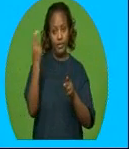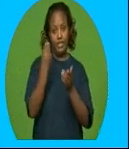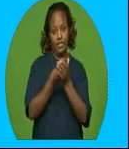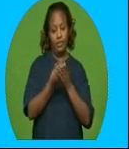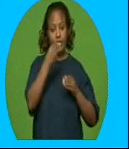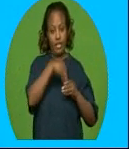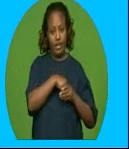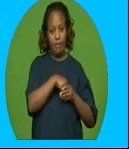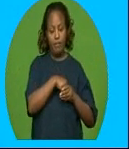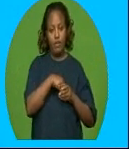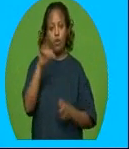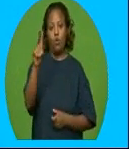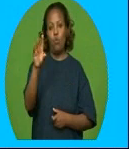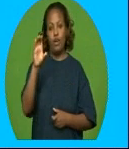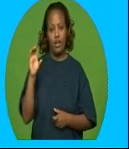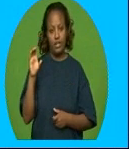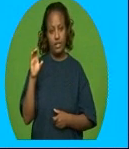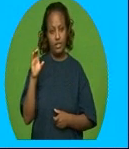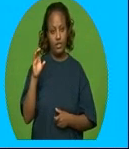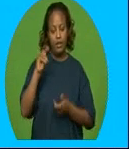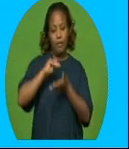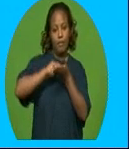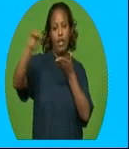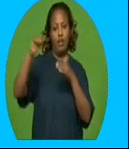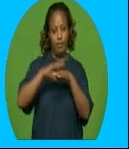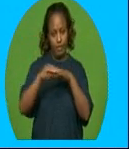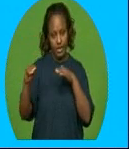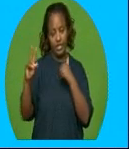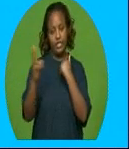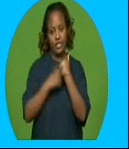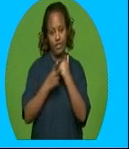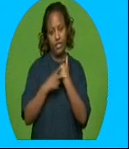When disposable income is 100